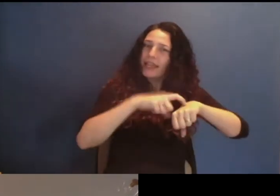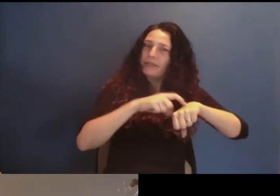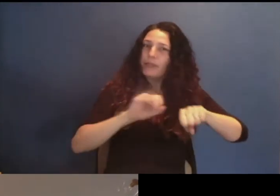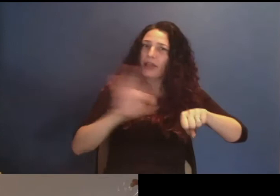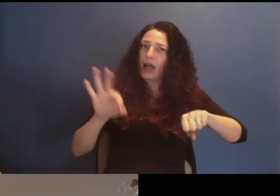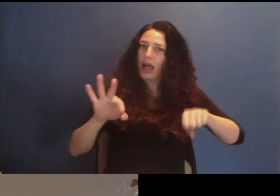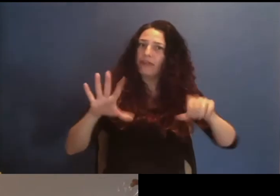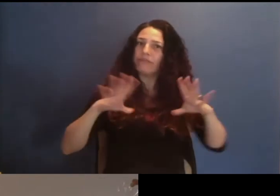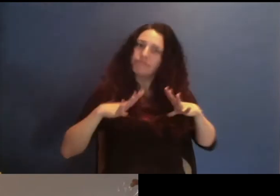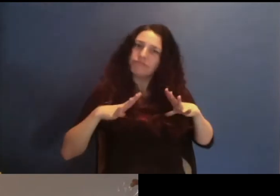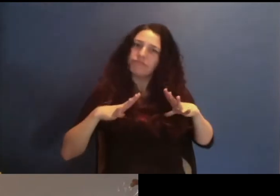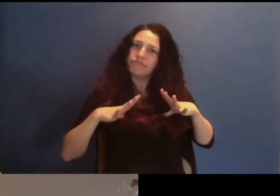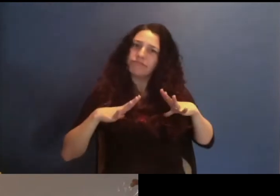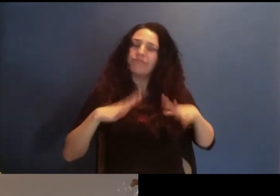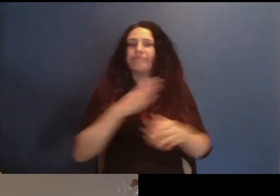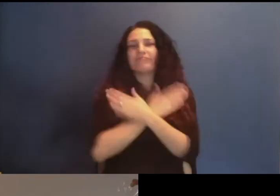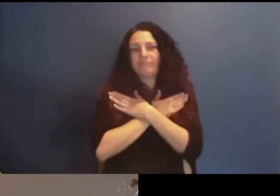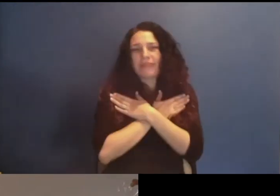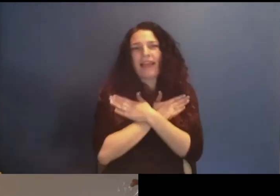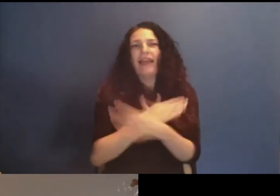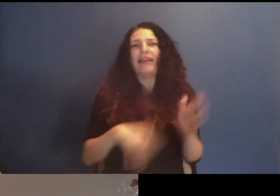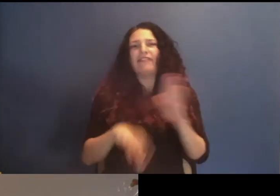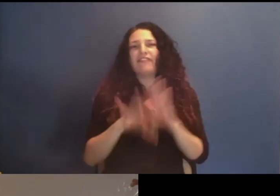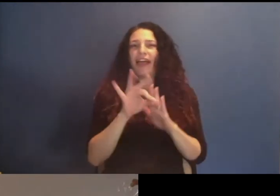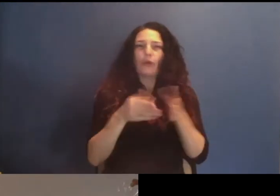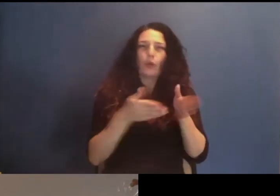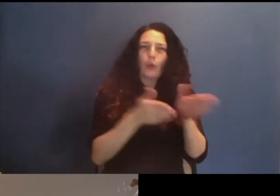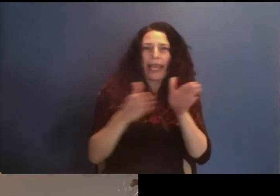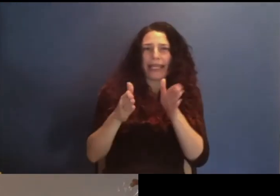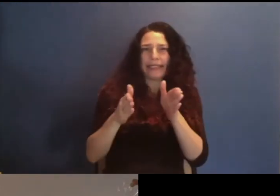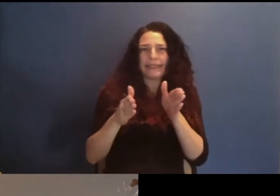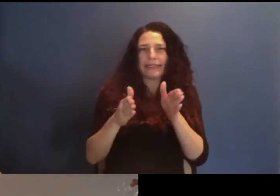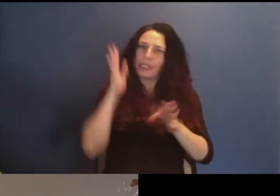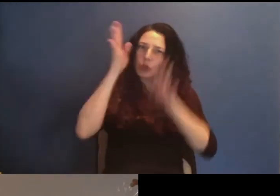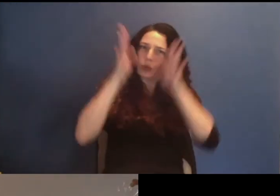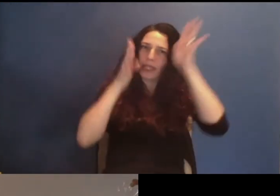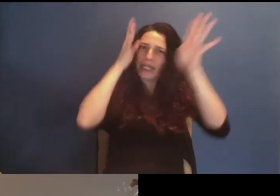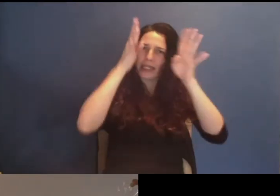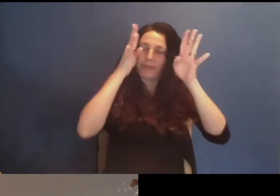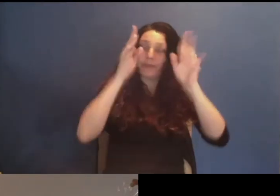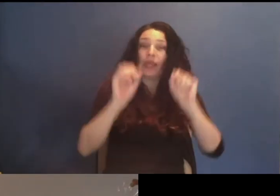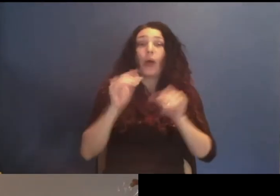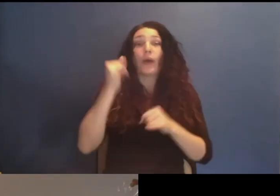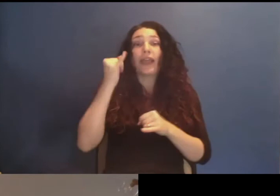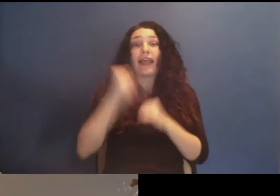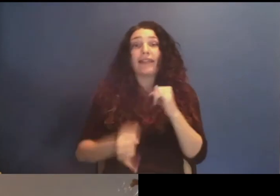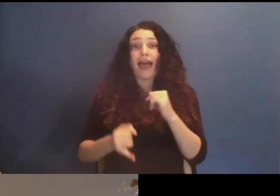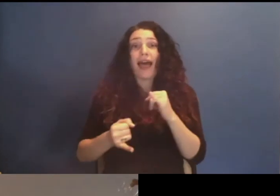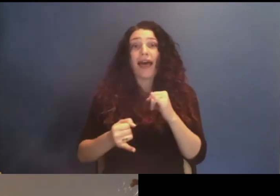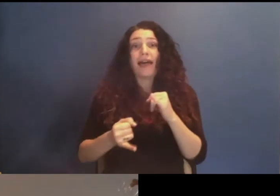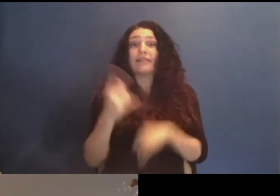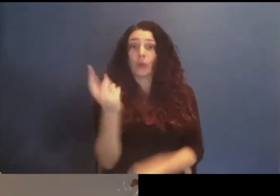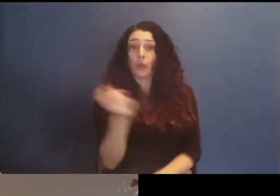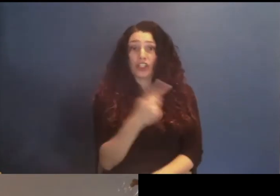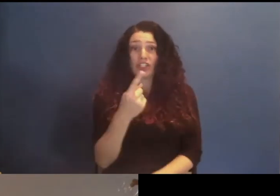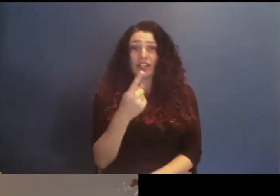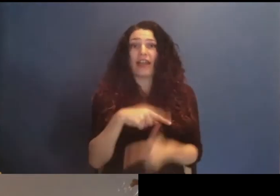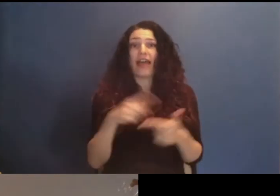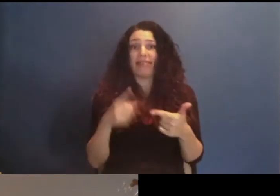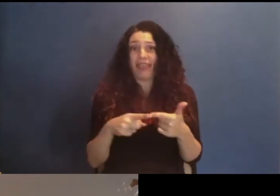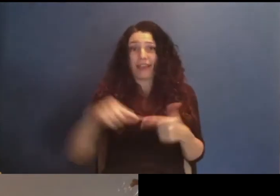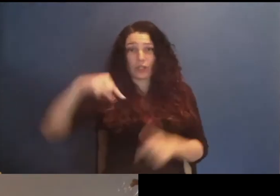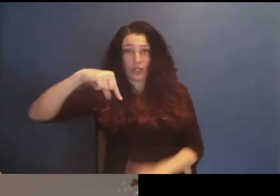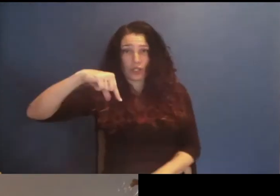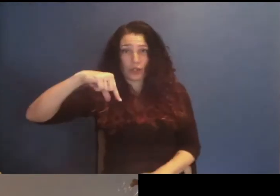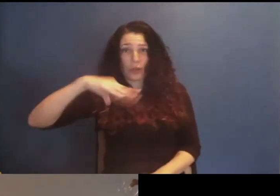creative. So with that, I'll have my last question, and then we're going to open it up for Q&A. So if you guys have any questions in the chat box